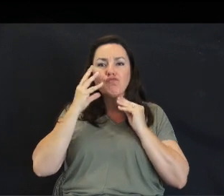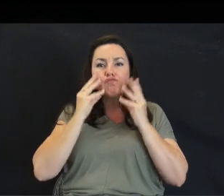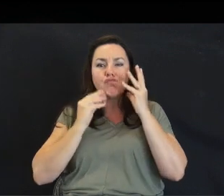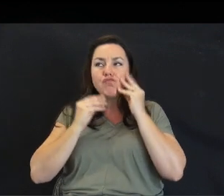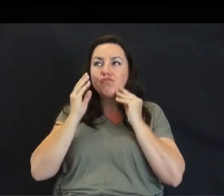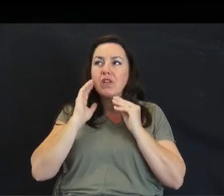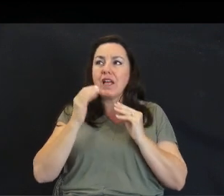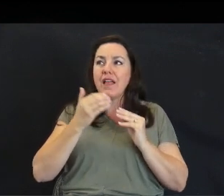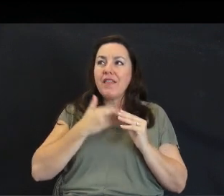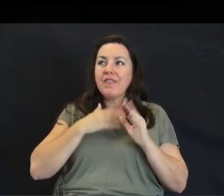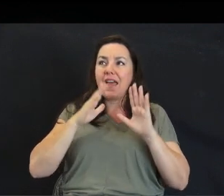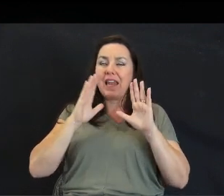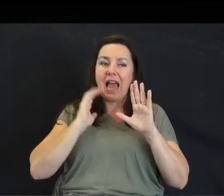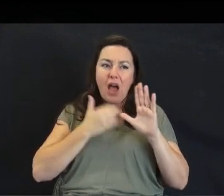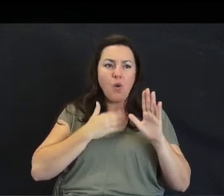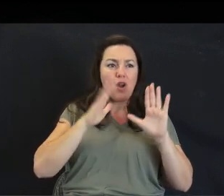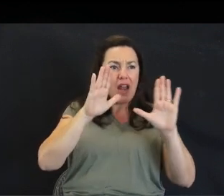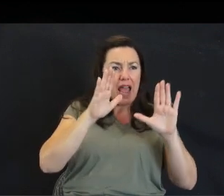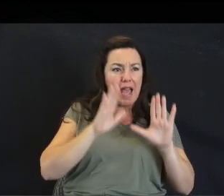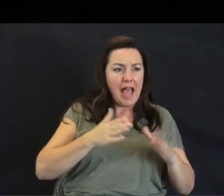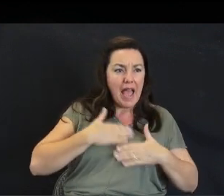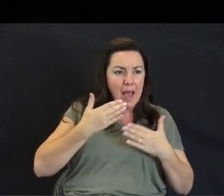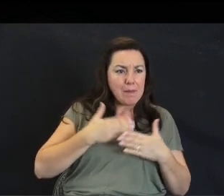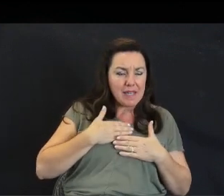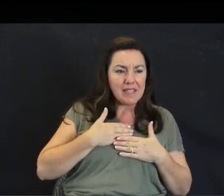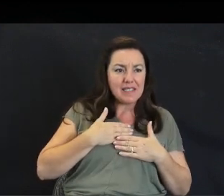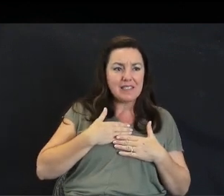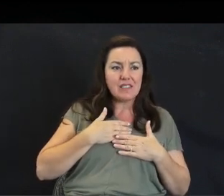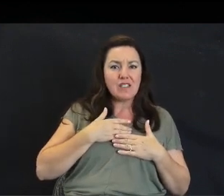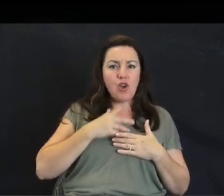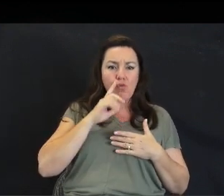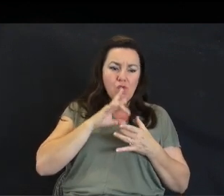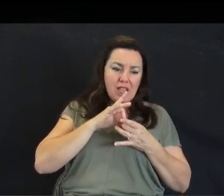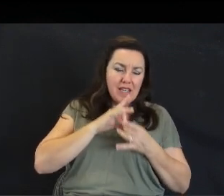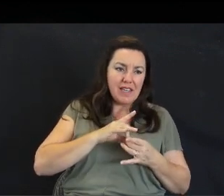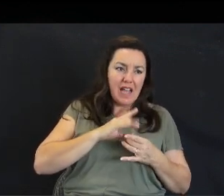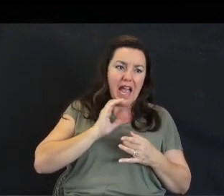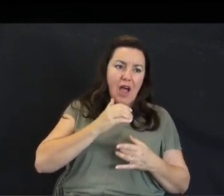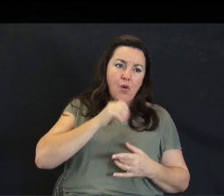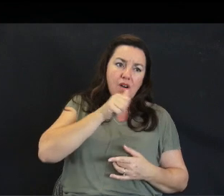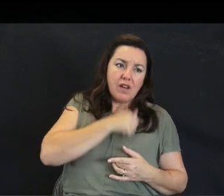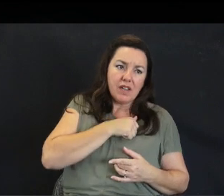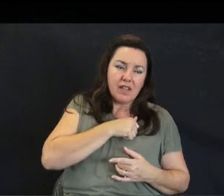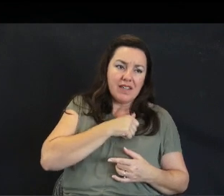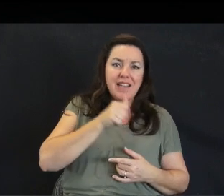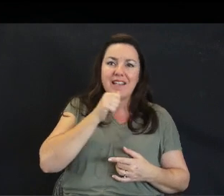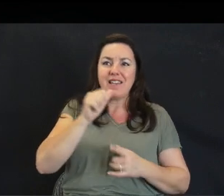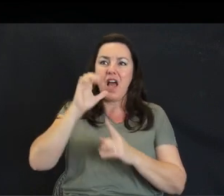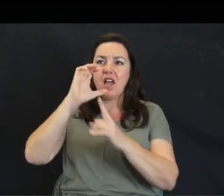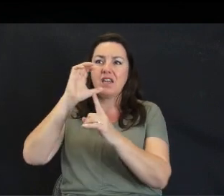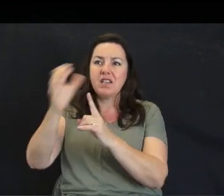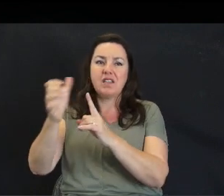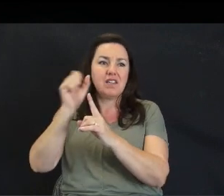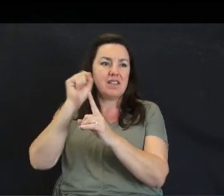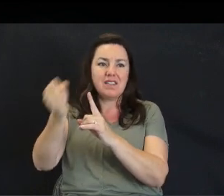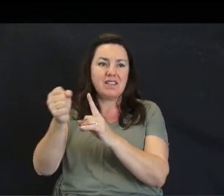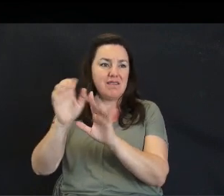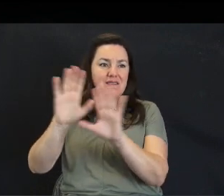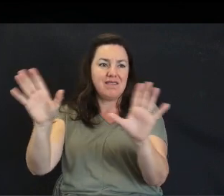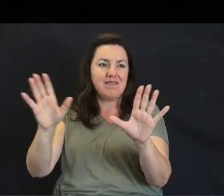That our greater part of our happiness Or misery Depends on our dispositions And not our circumstances Amen